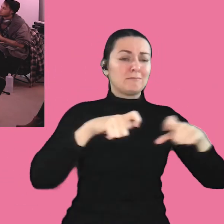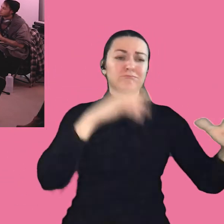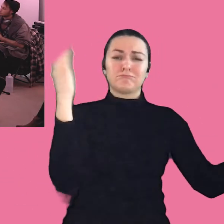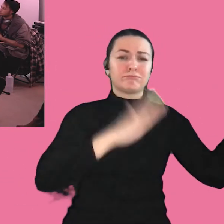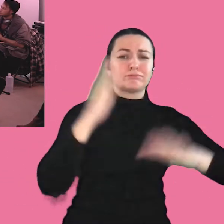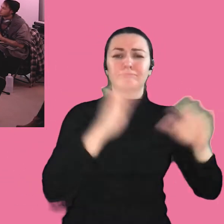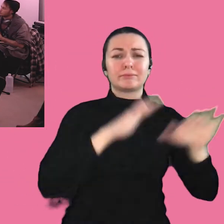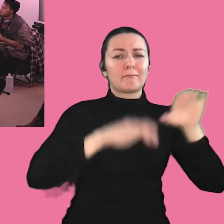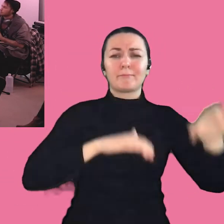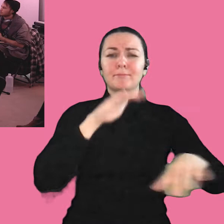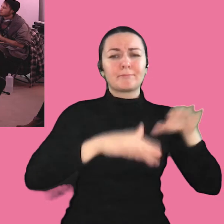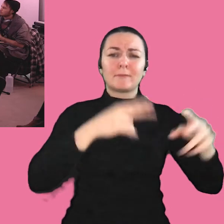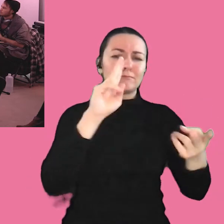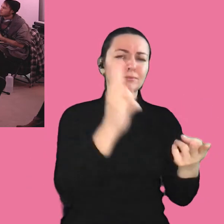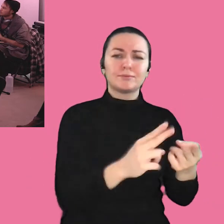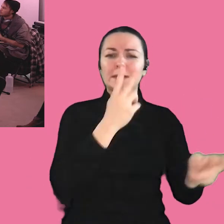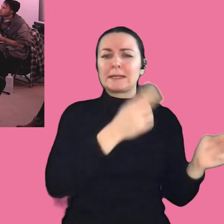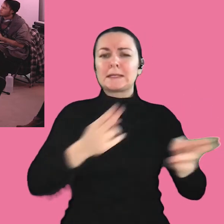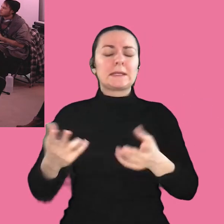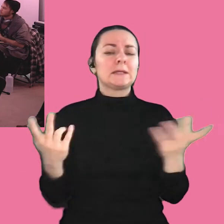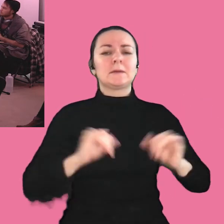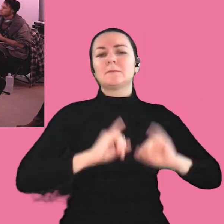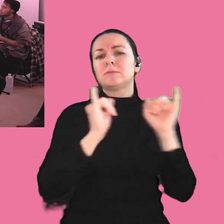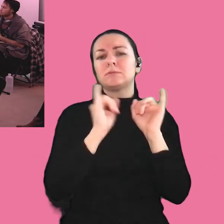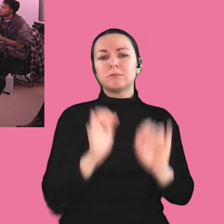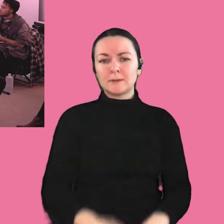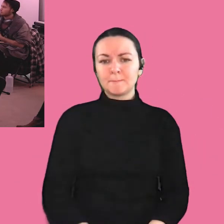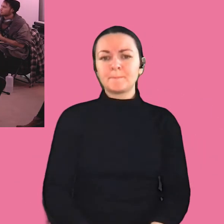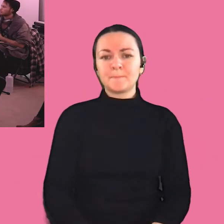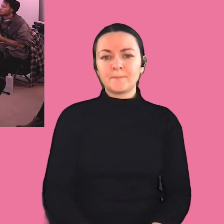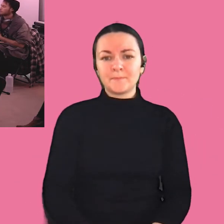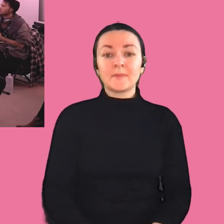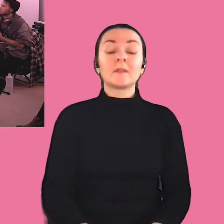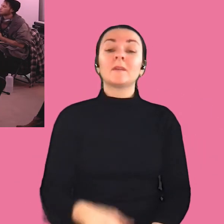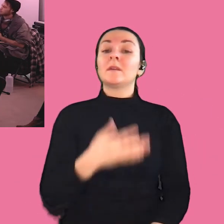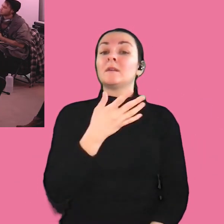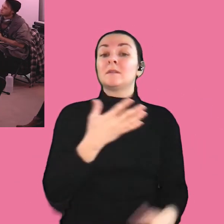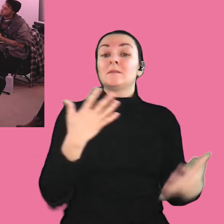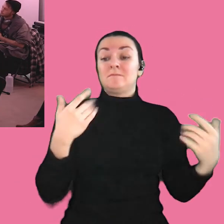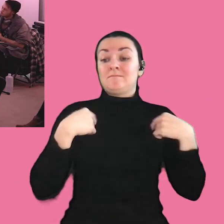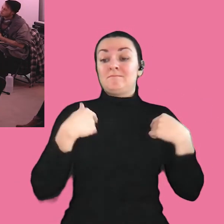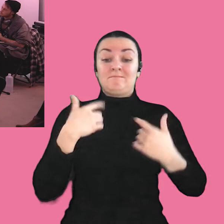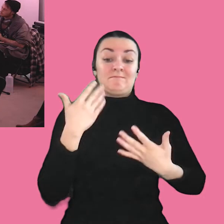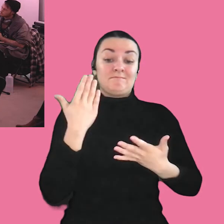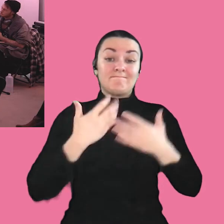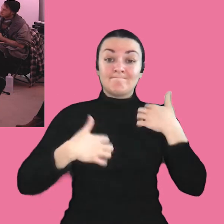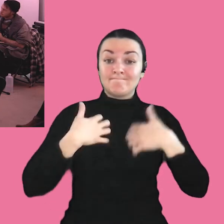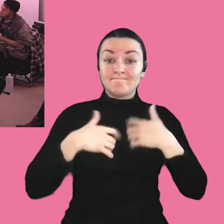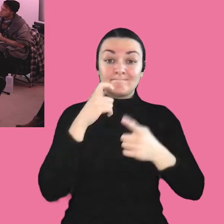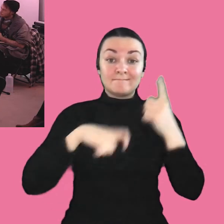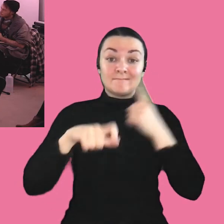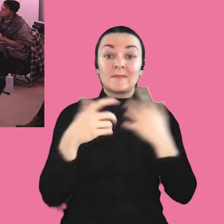to France or Spain. We are actually the fastest deforesting country on earth. We're losing our forests are left at a rate that's faster than the